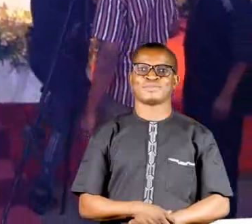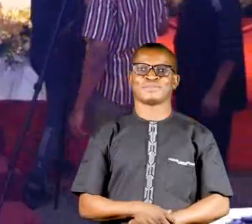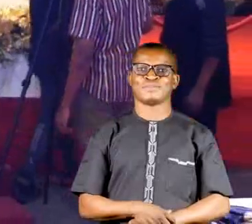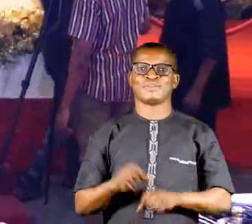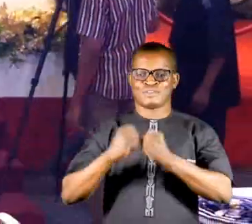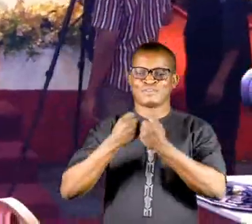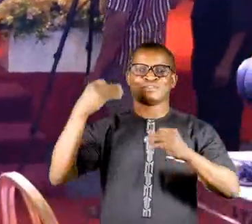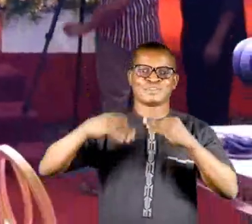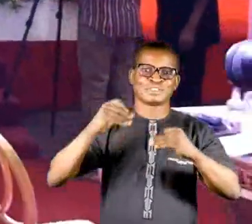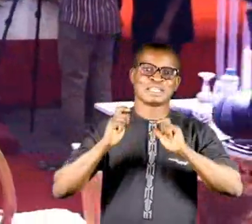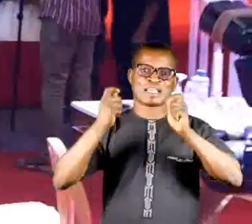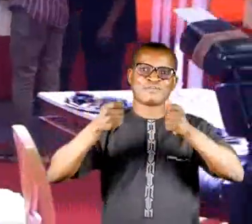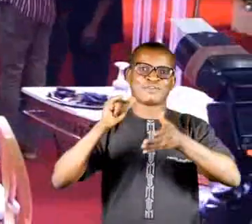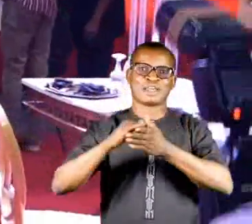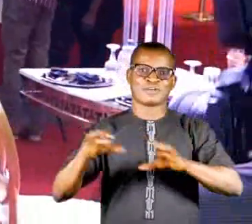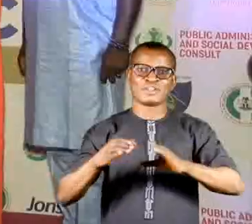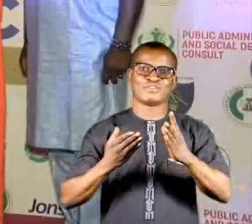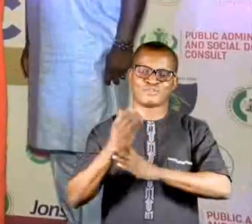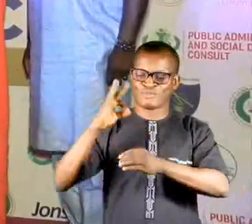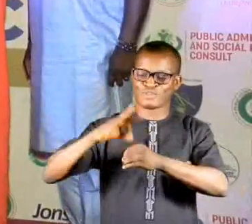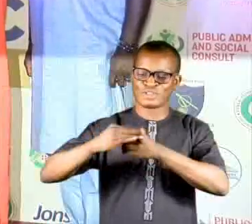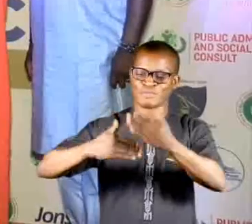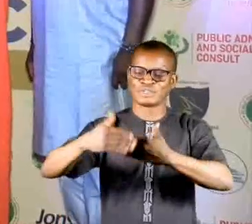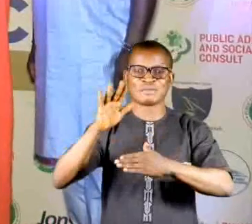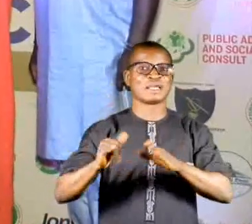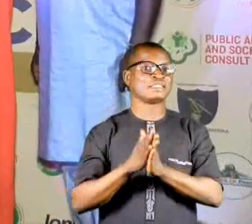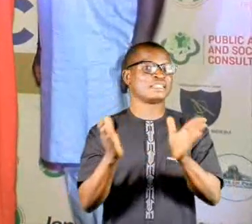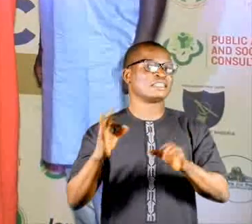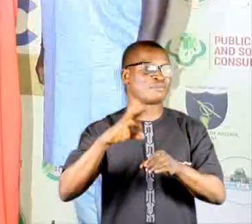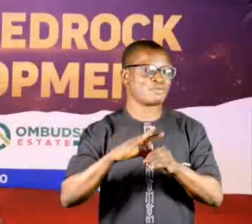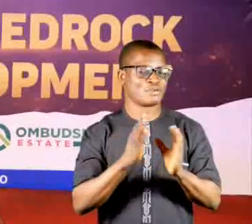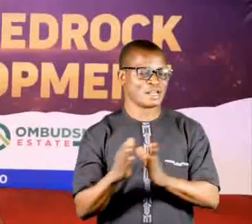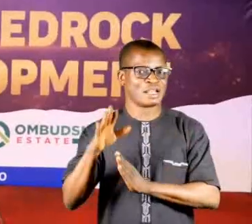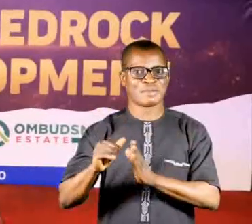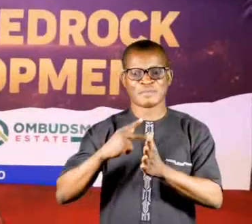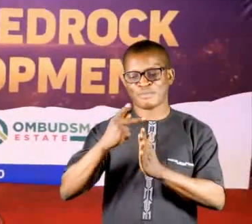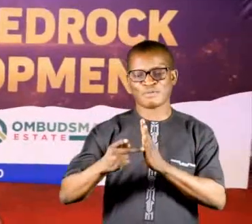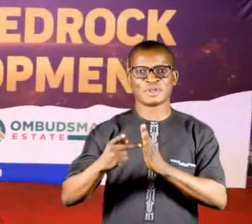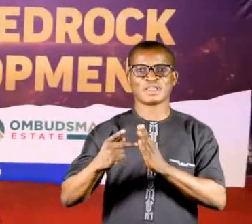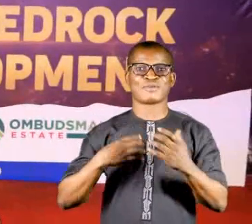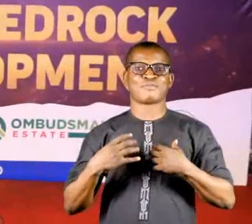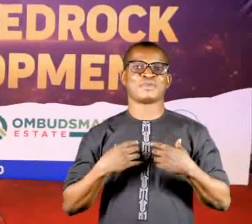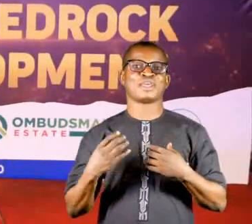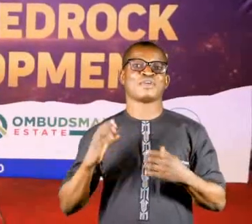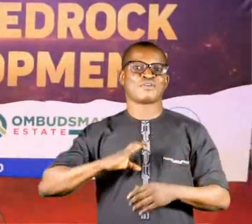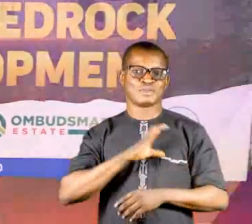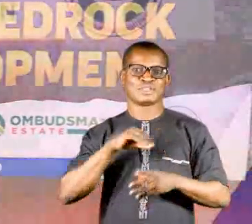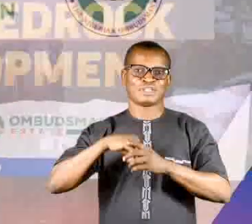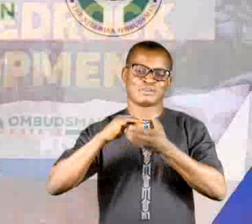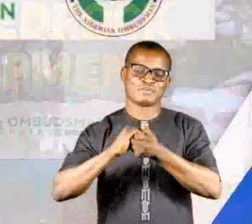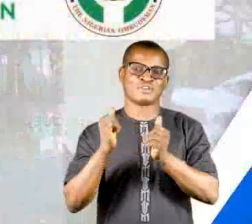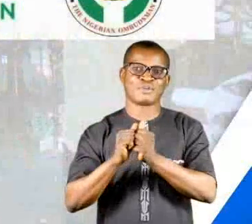The Social Justice Awards, which was conducted through a voting process by the general public, was organized by the Public Complaints Commission